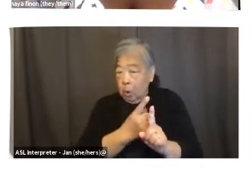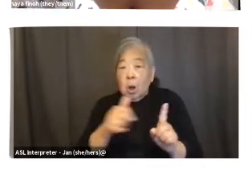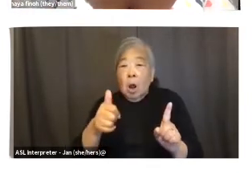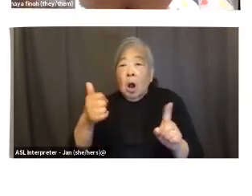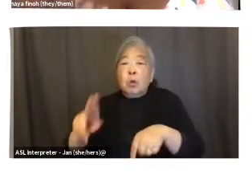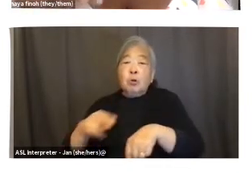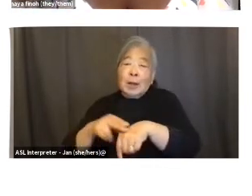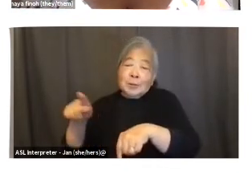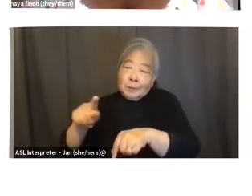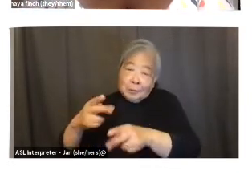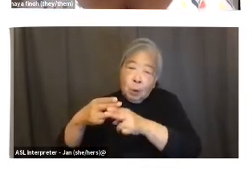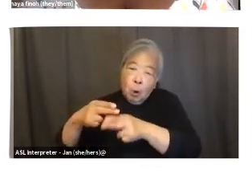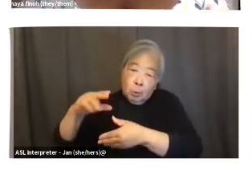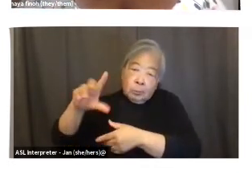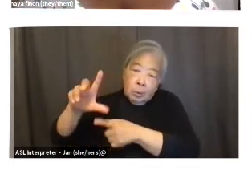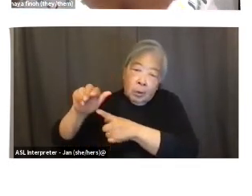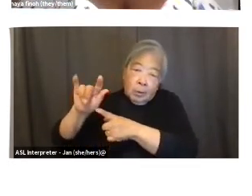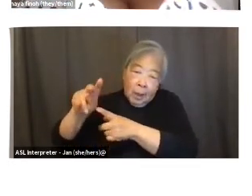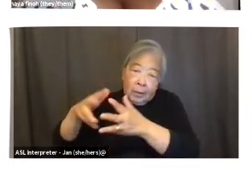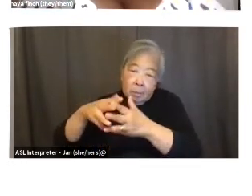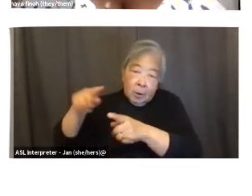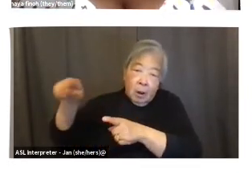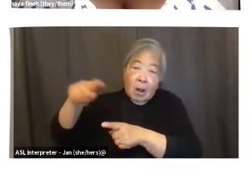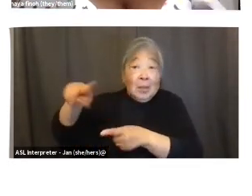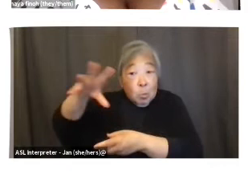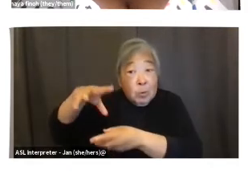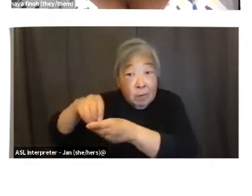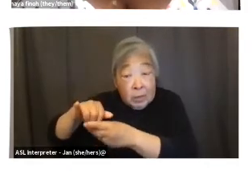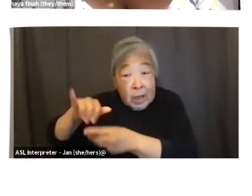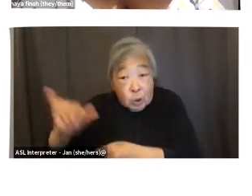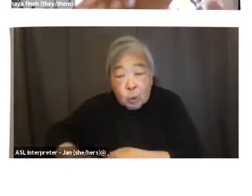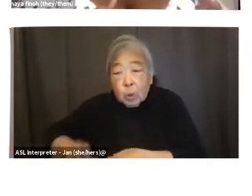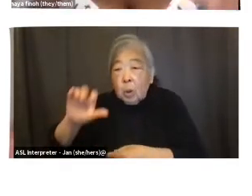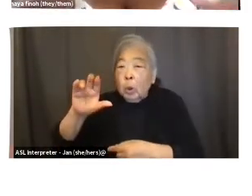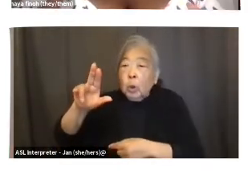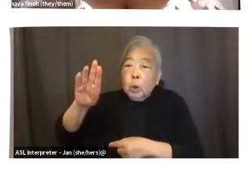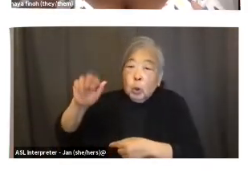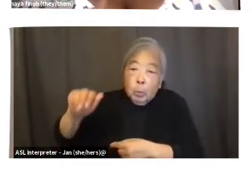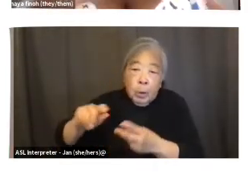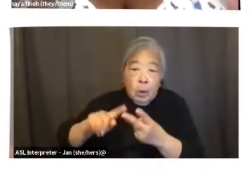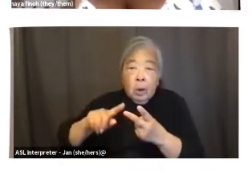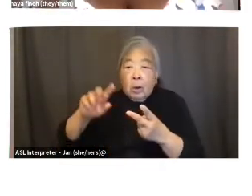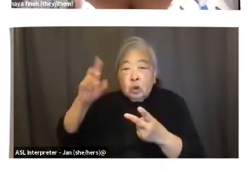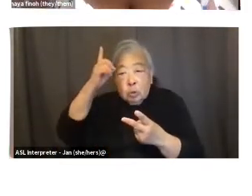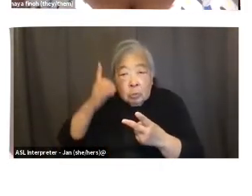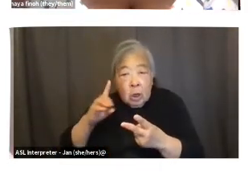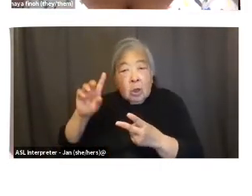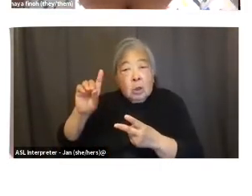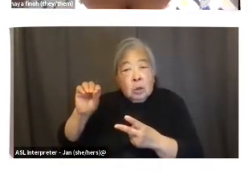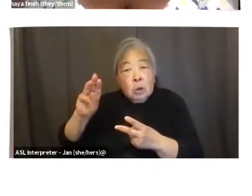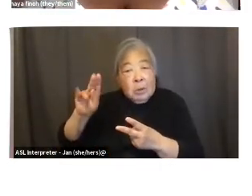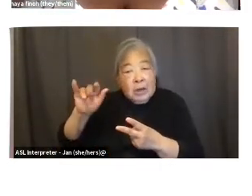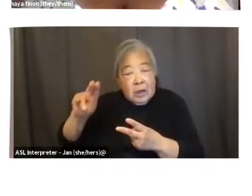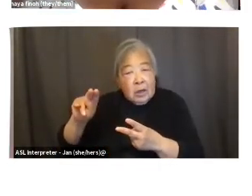as Latin America, engaged in this too. Cuba, the Dominican Republic, and others prioritized